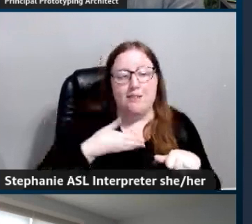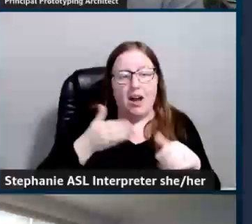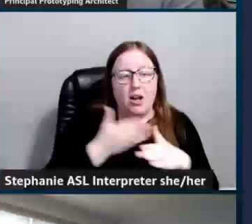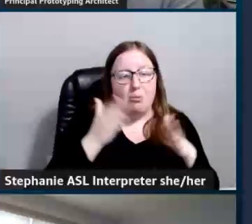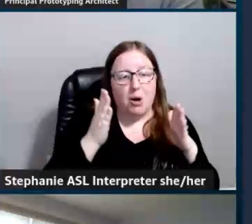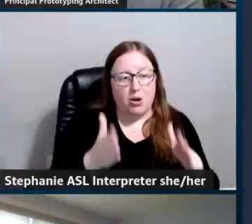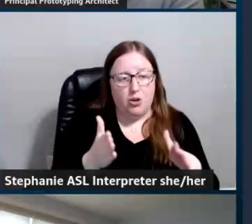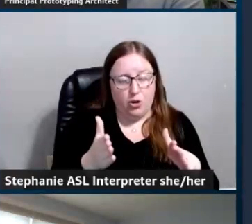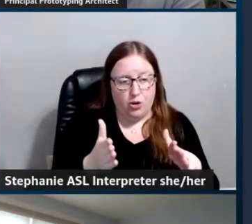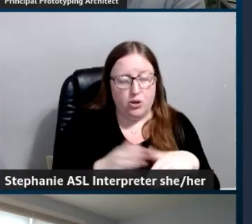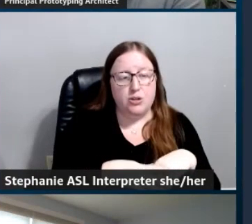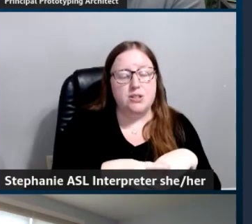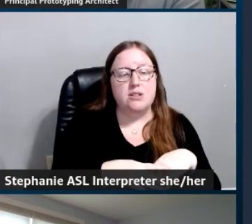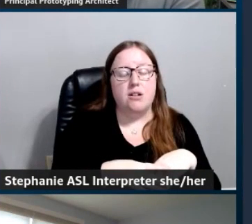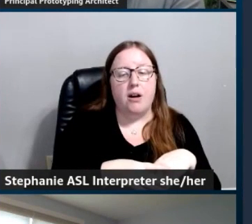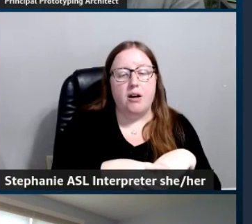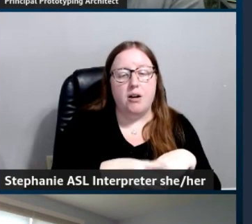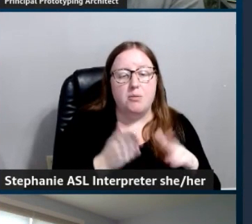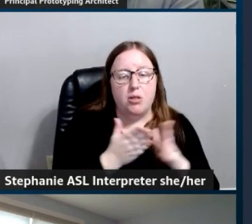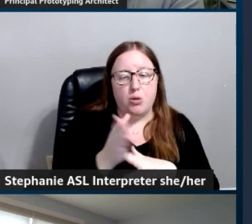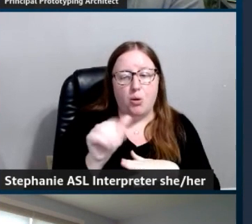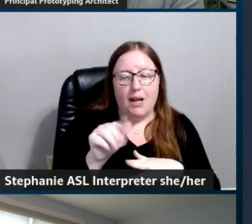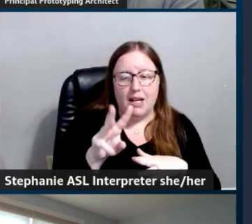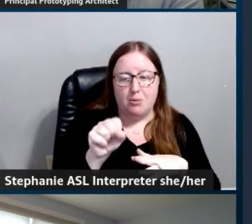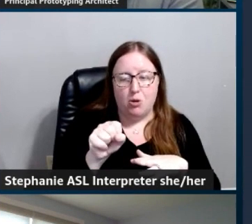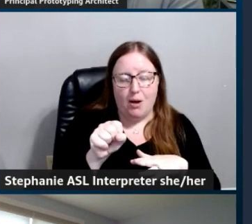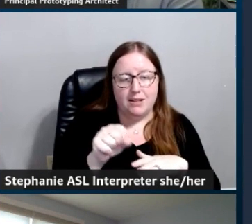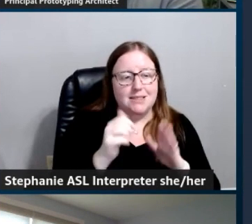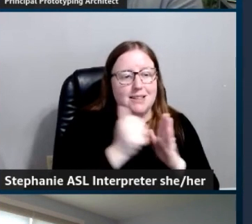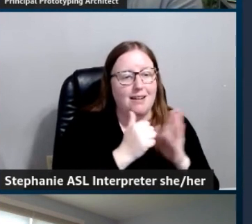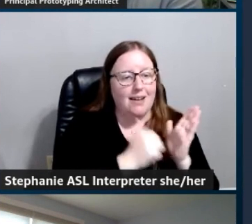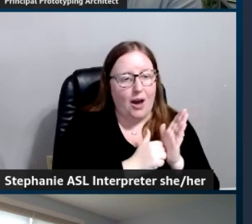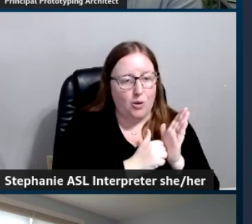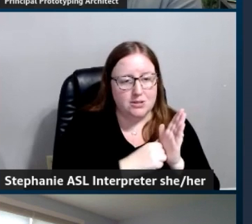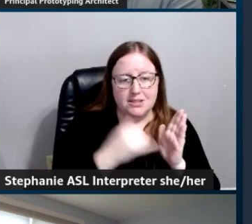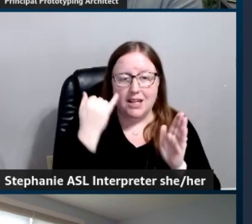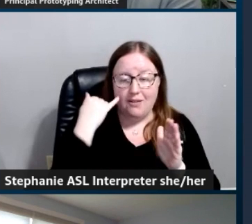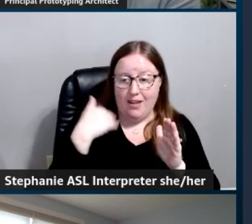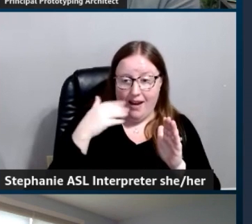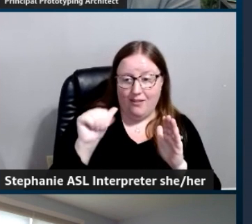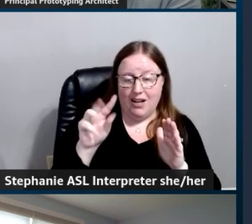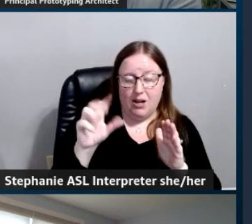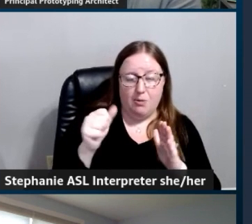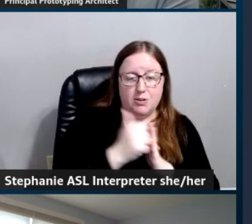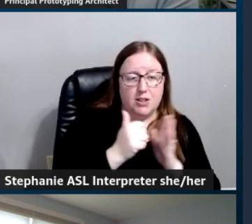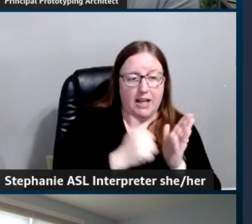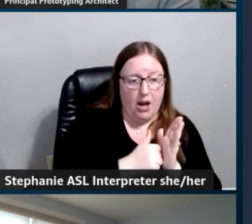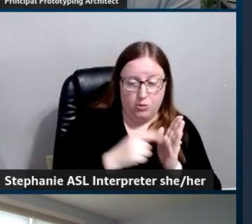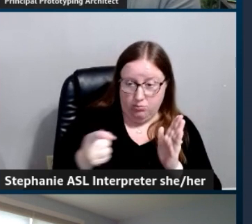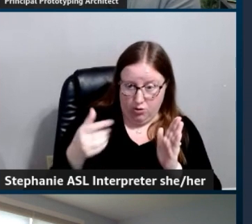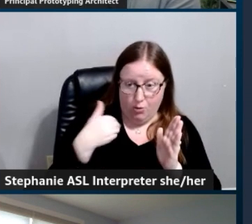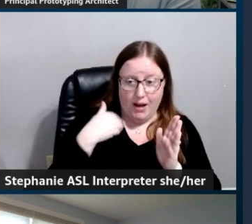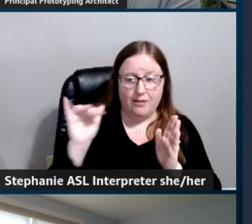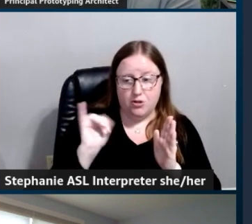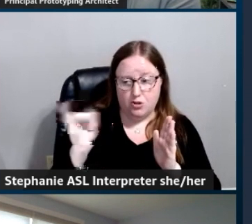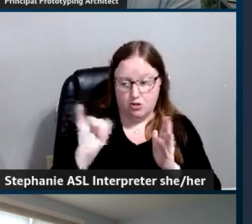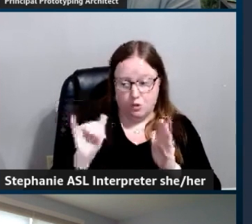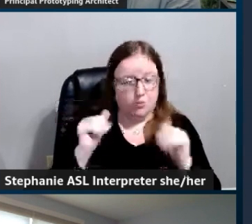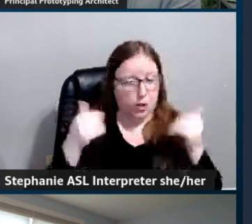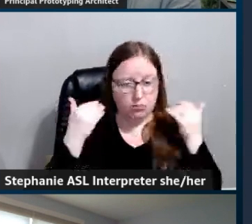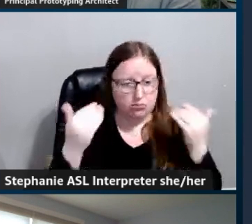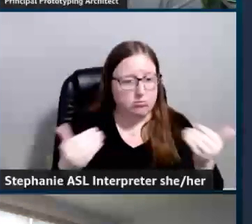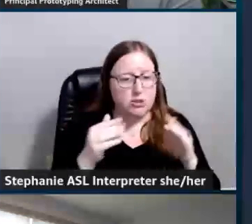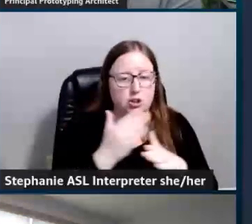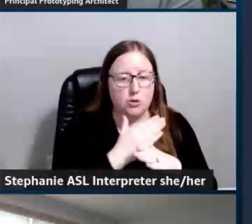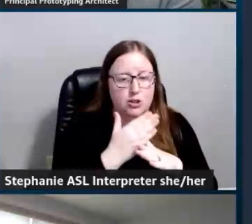through the AWS account. So if they have an AWS account, you have an AWS account, you're good to go. You can